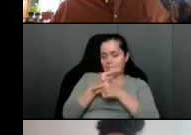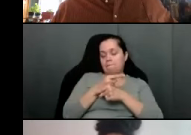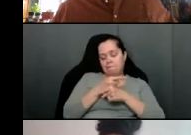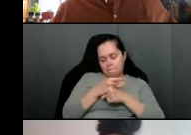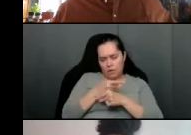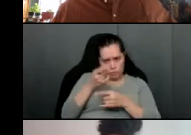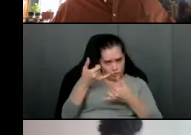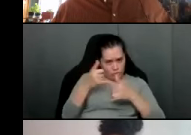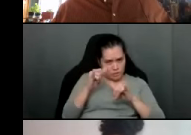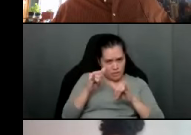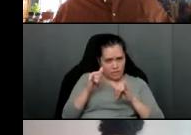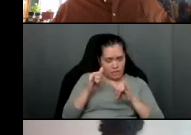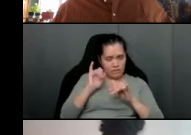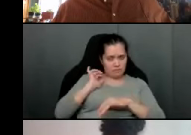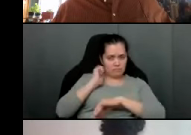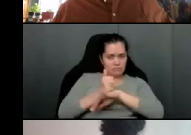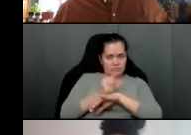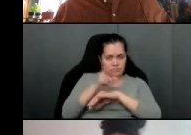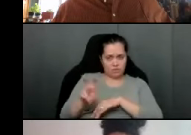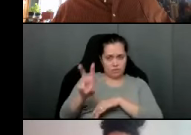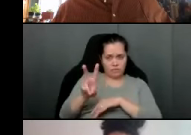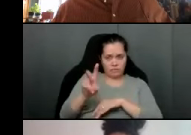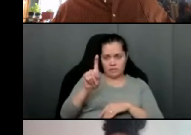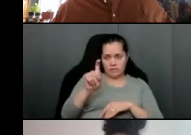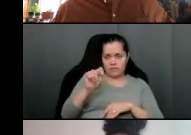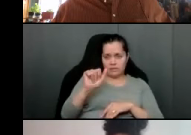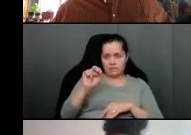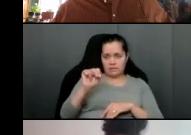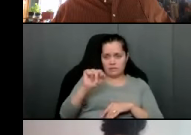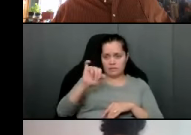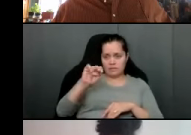Would you still book the trip to Tanzania?